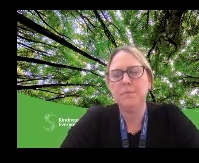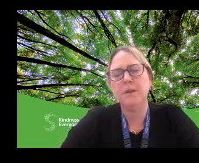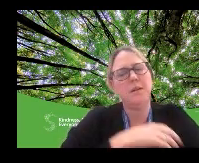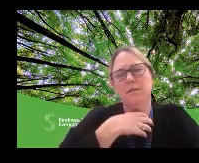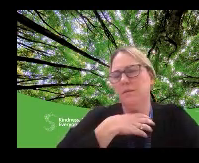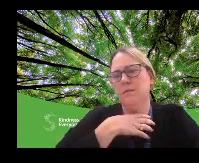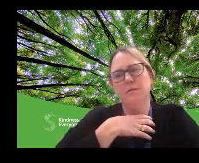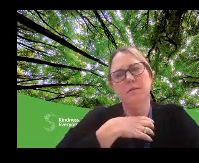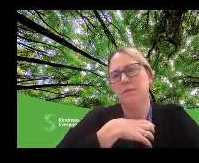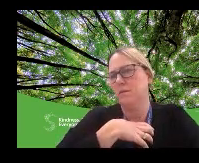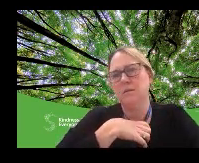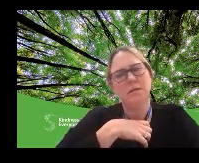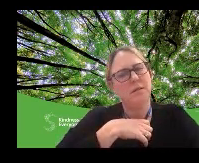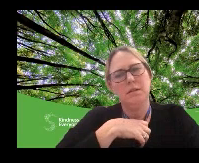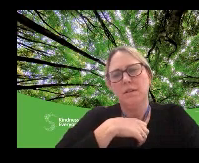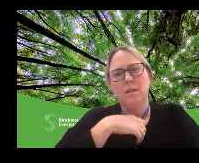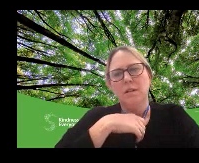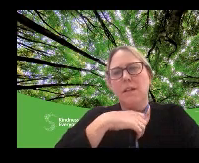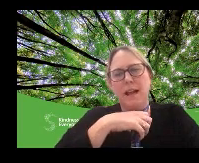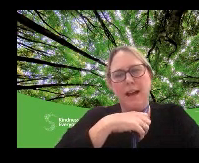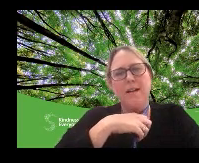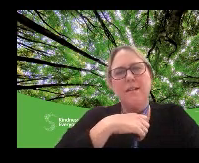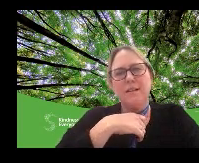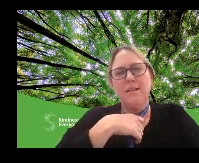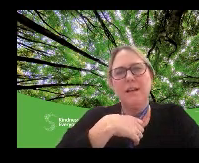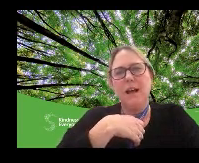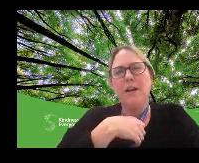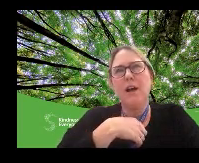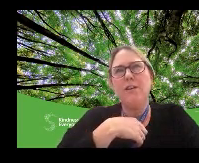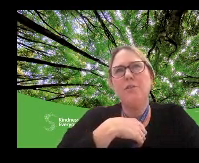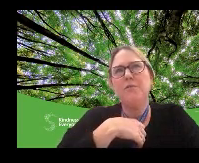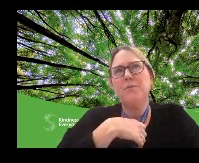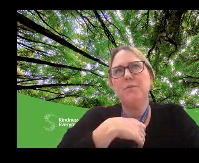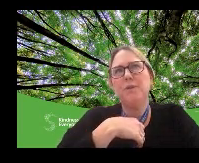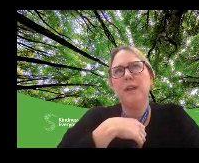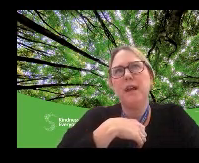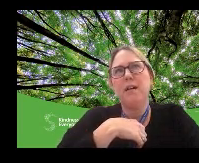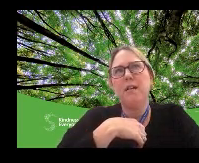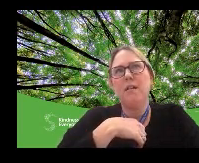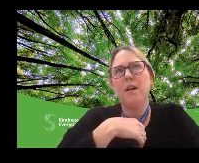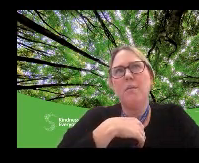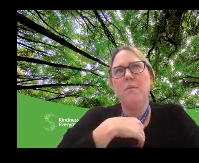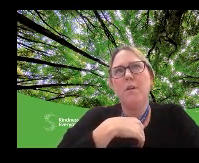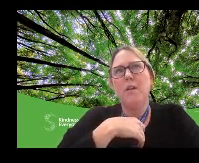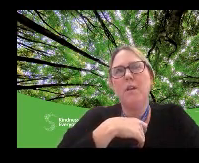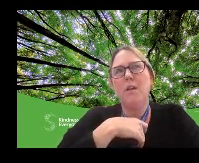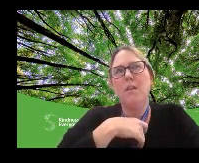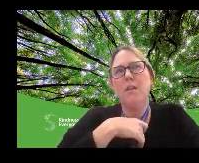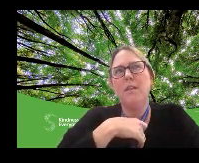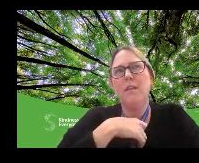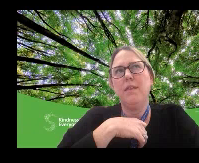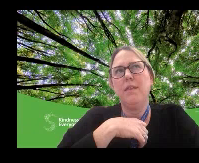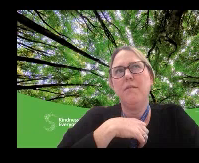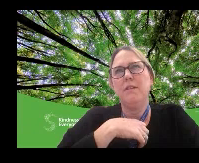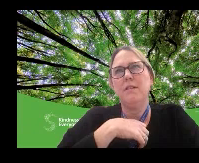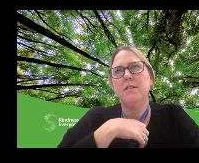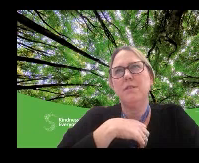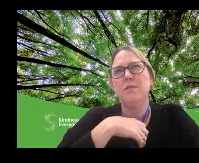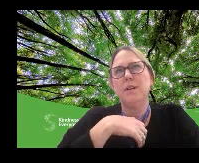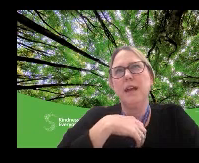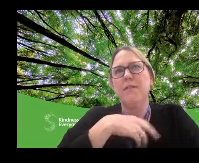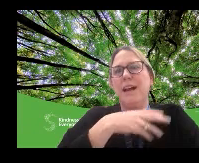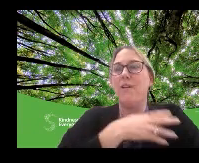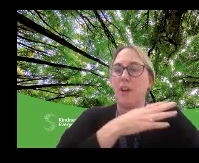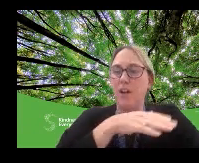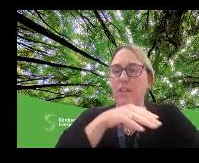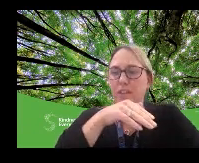but those are a minority in terms of and often they are there is